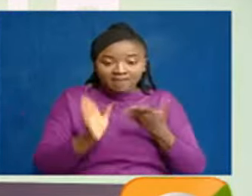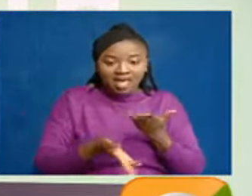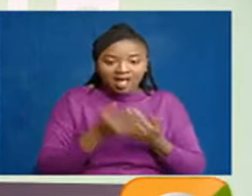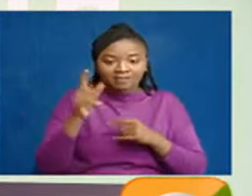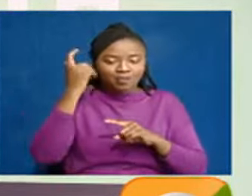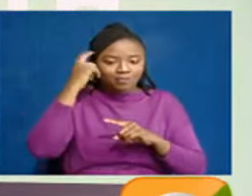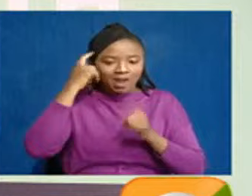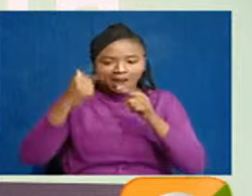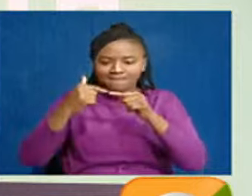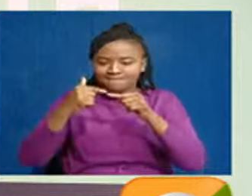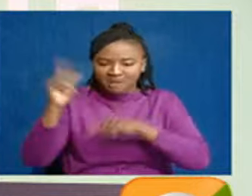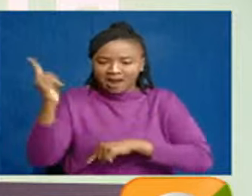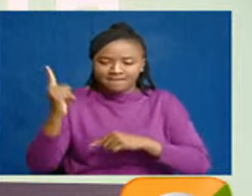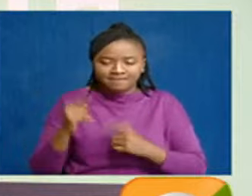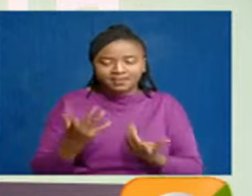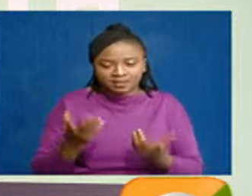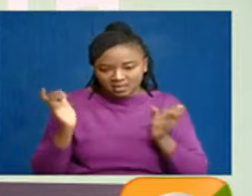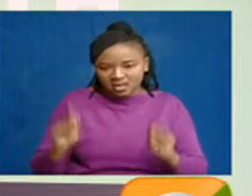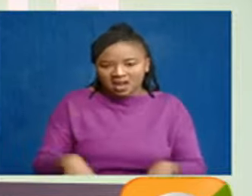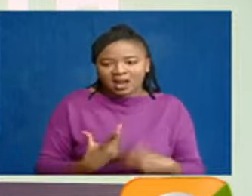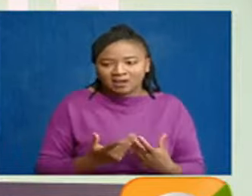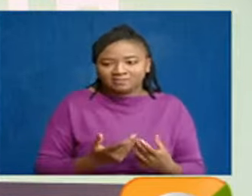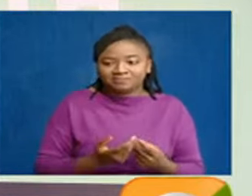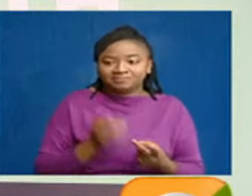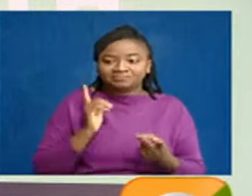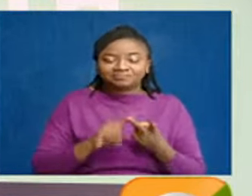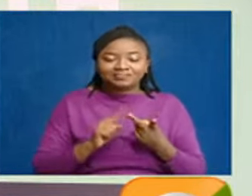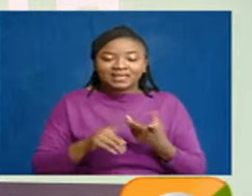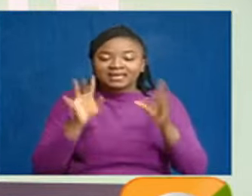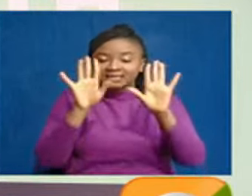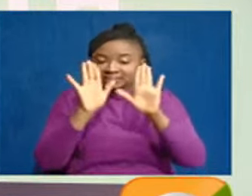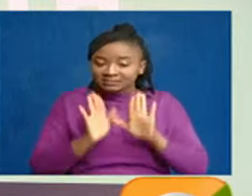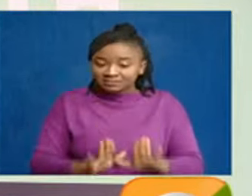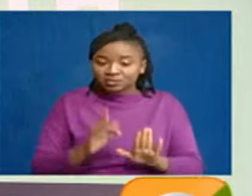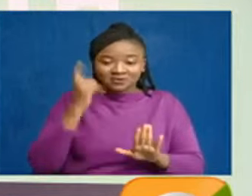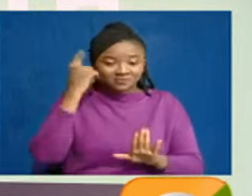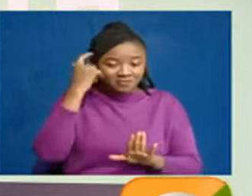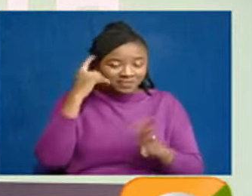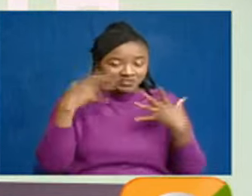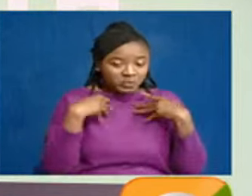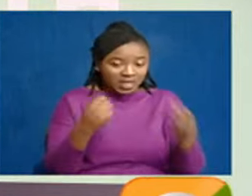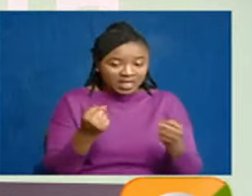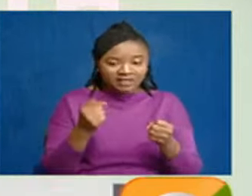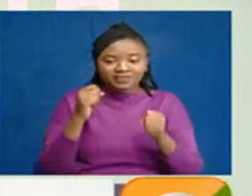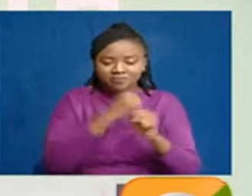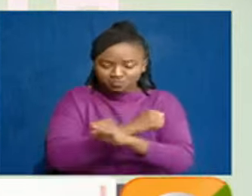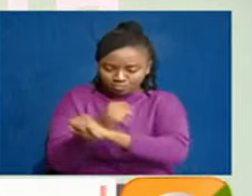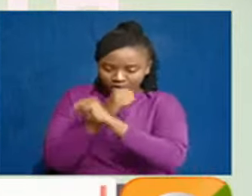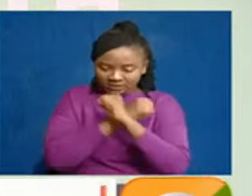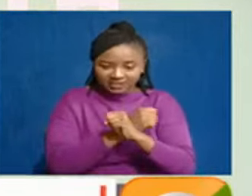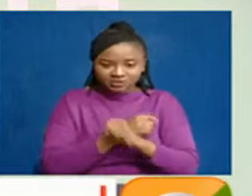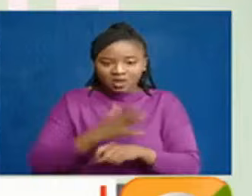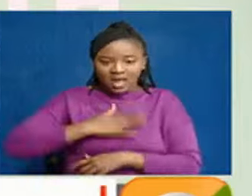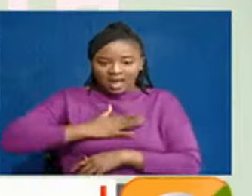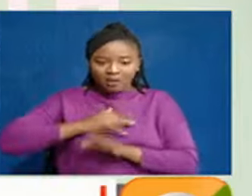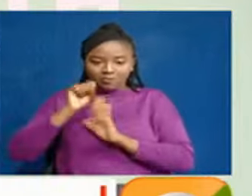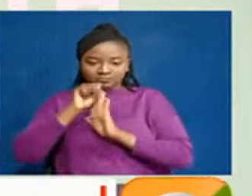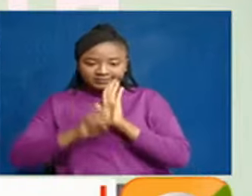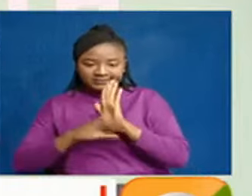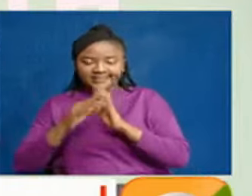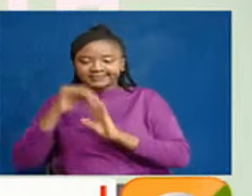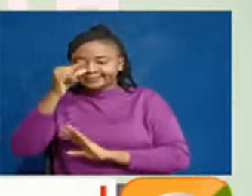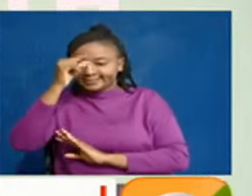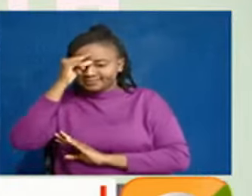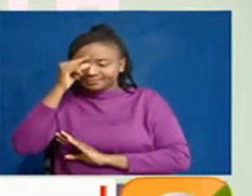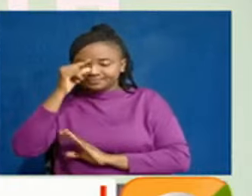a patient's well-being. Cognizant of the importance of mental well-being in the workplace, the State Department of Labor and Skills